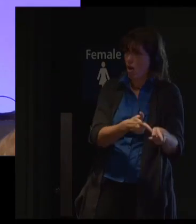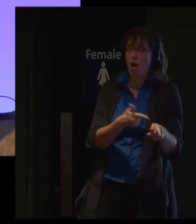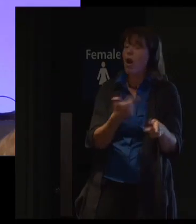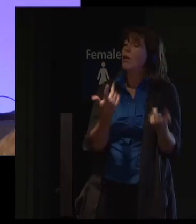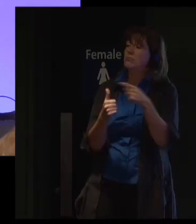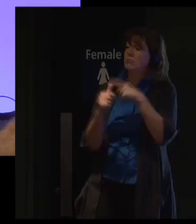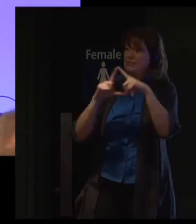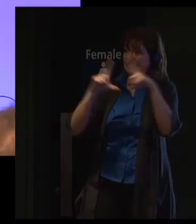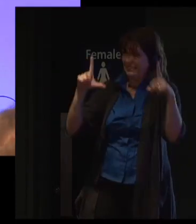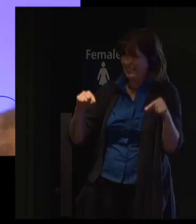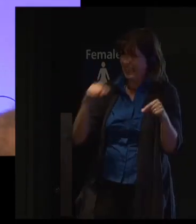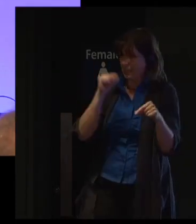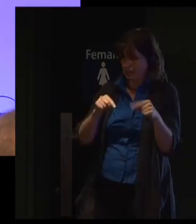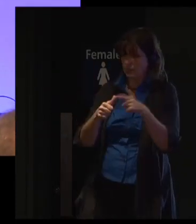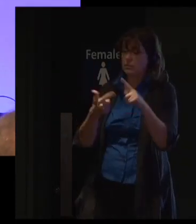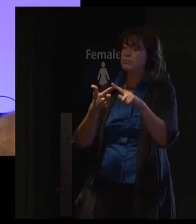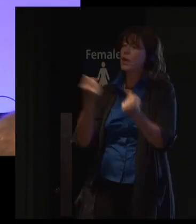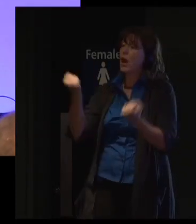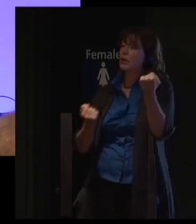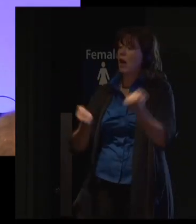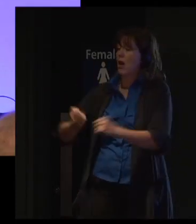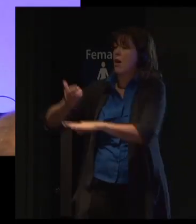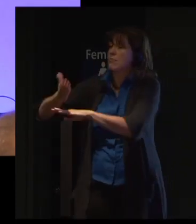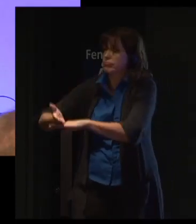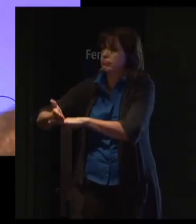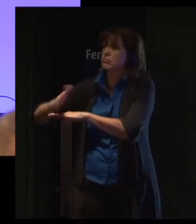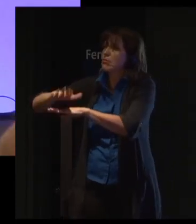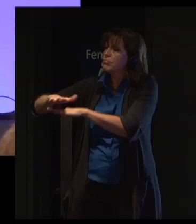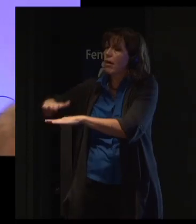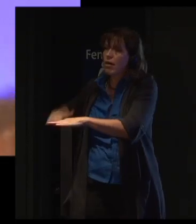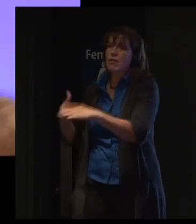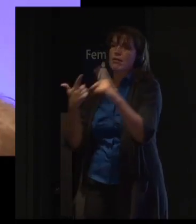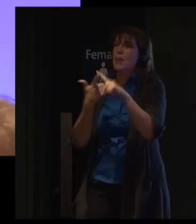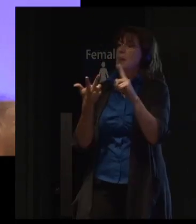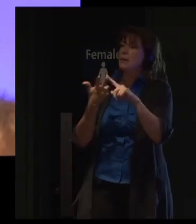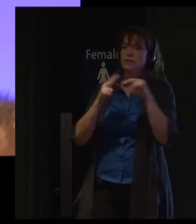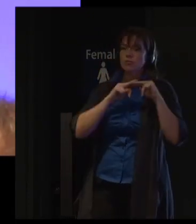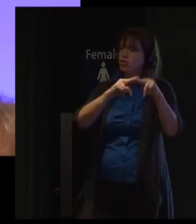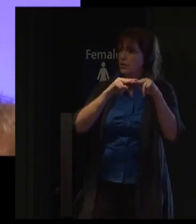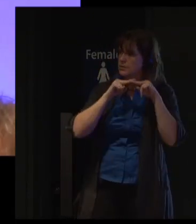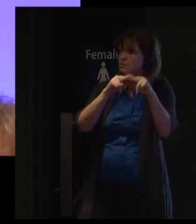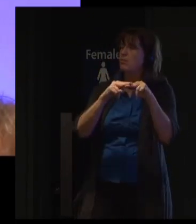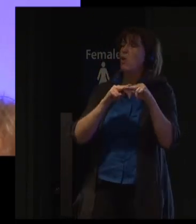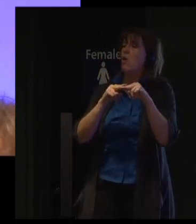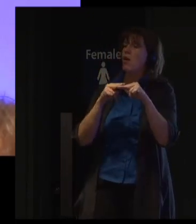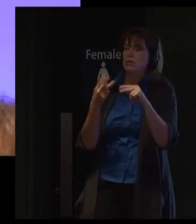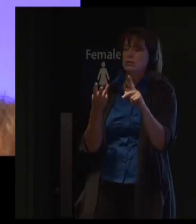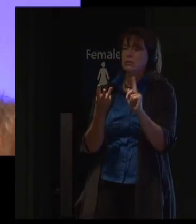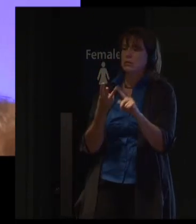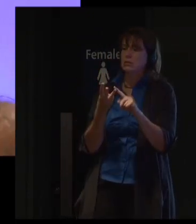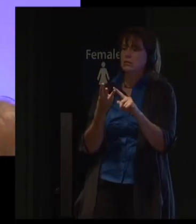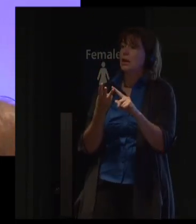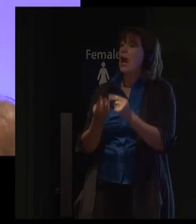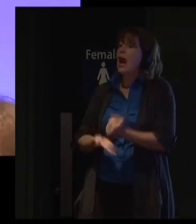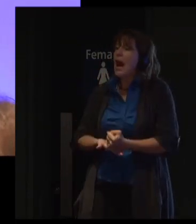about ticketing, parking of cars, parking of vans, public transport, additional